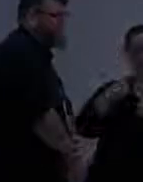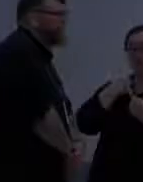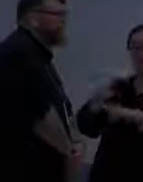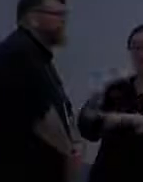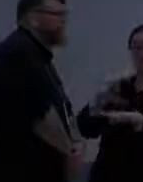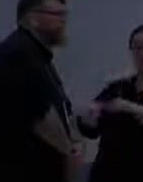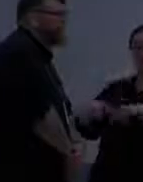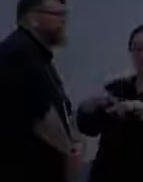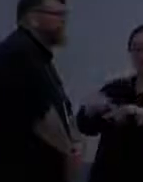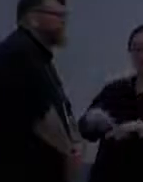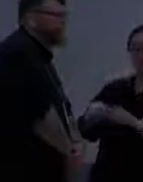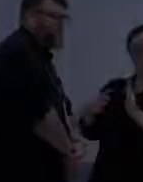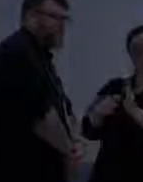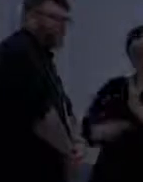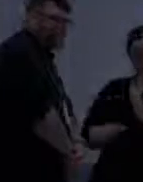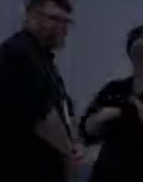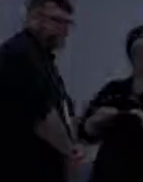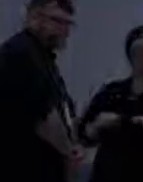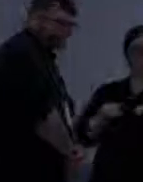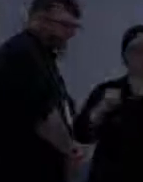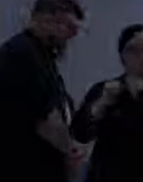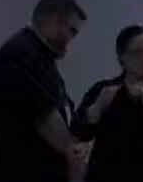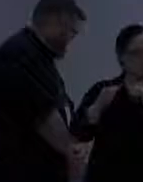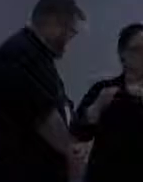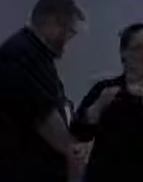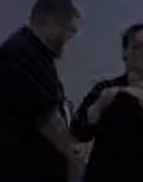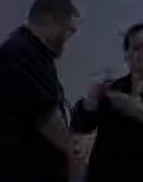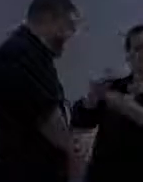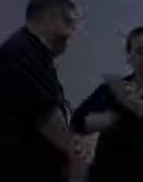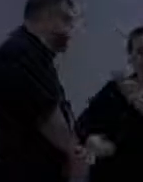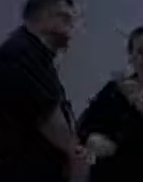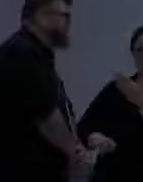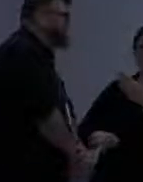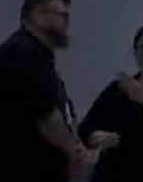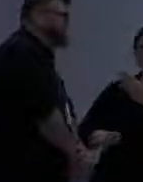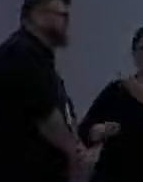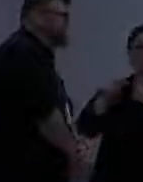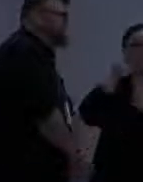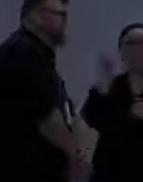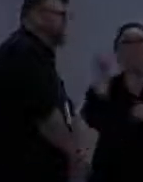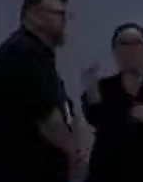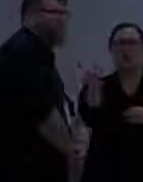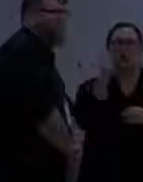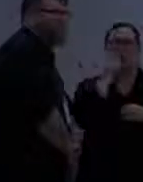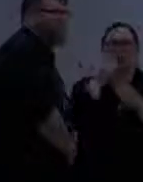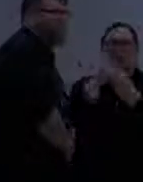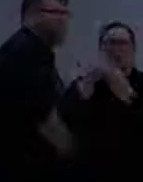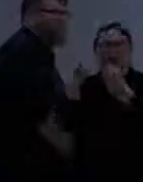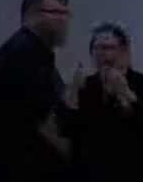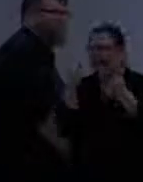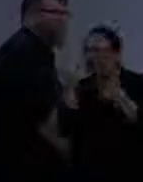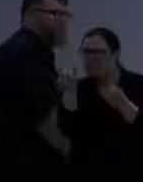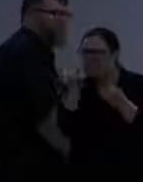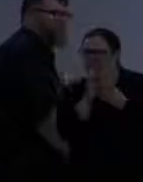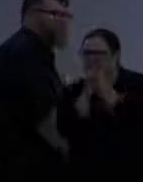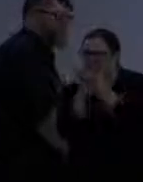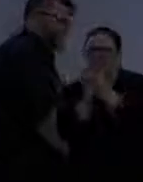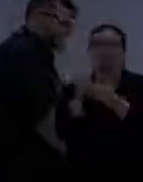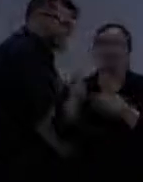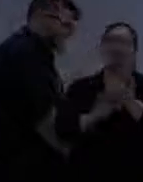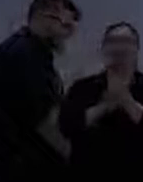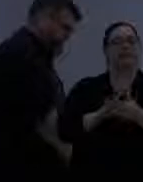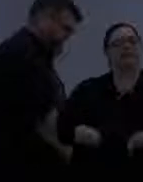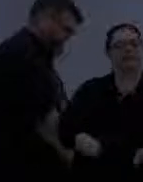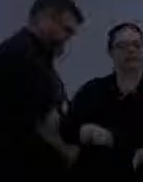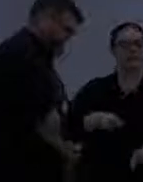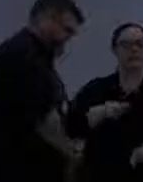notices, enforcement undertaking. I know some of these are quite complex words and terms, but essentially we go all the